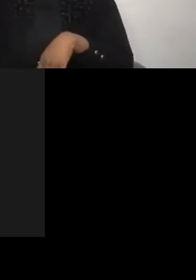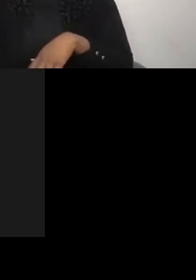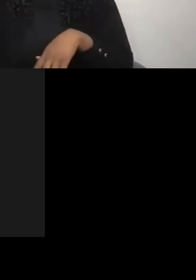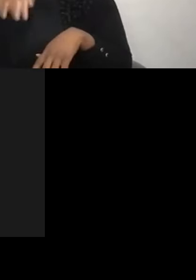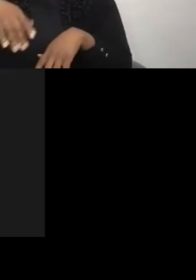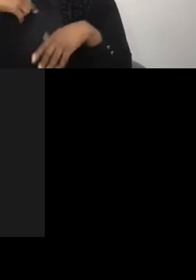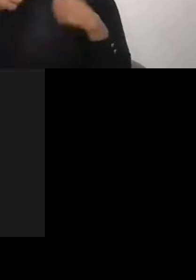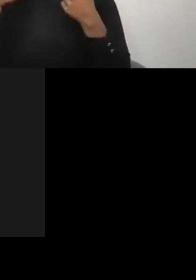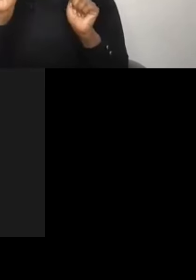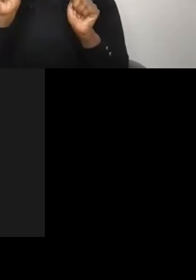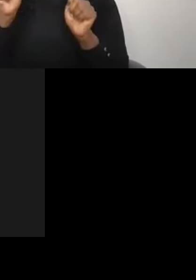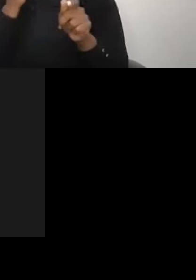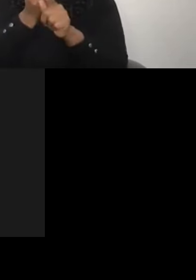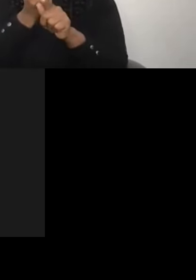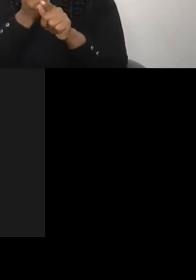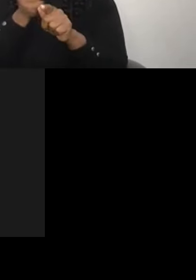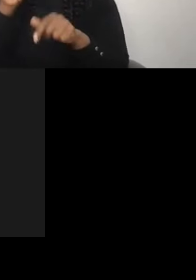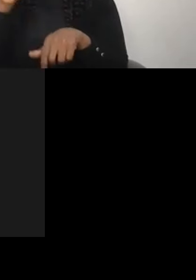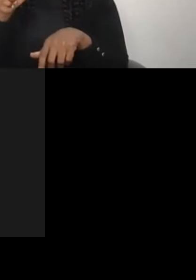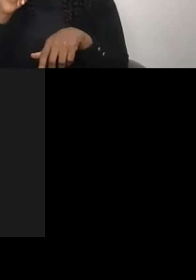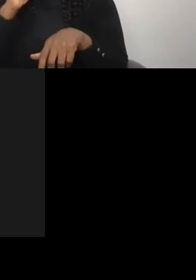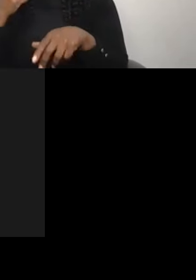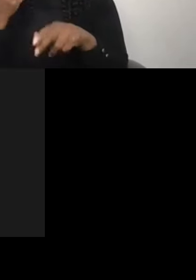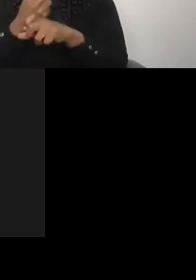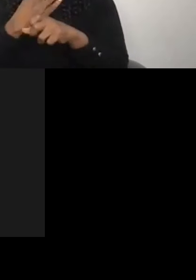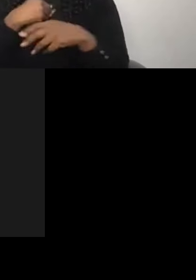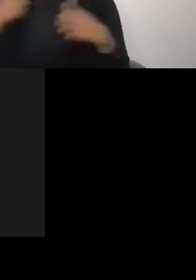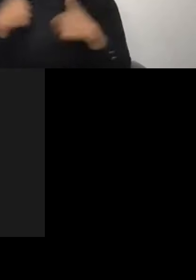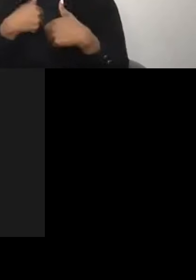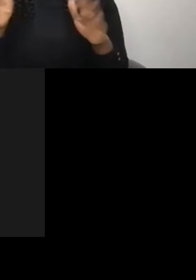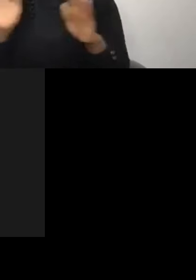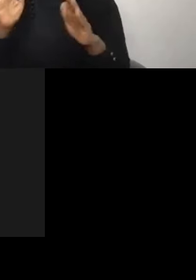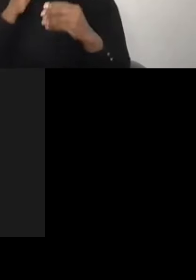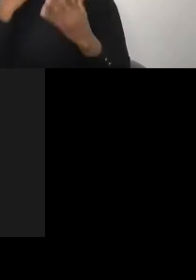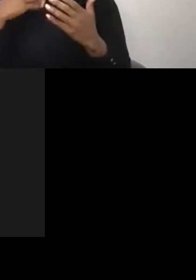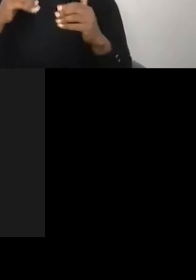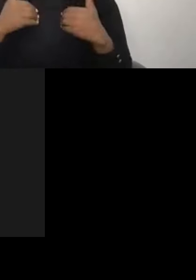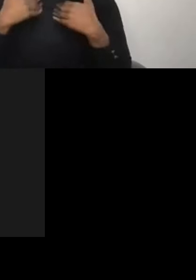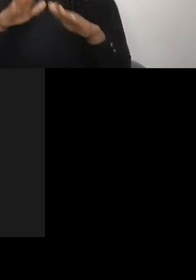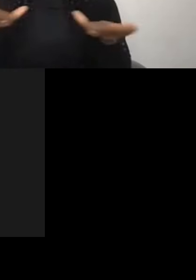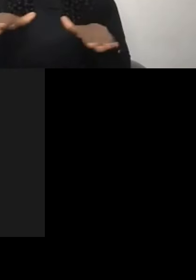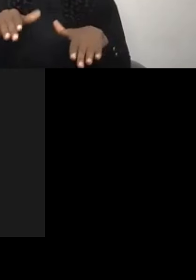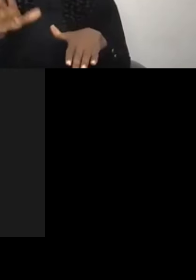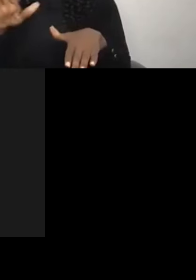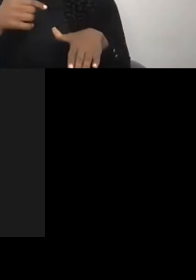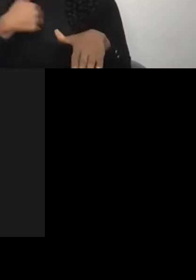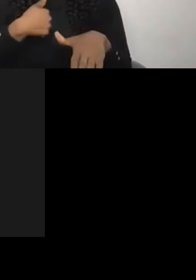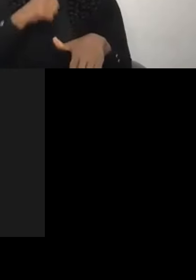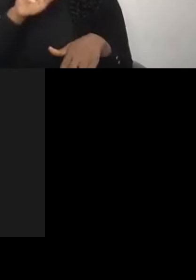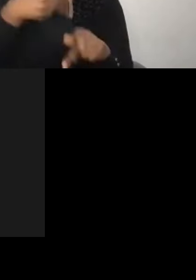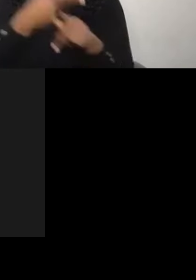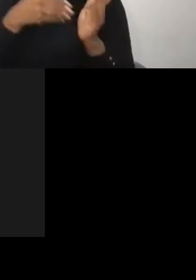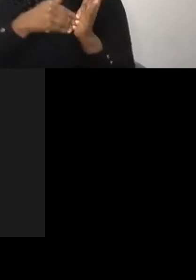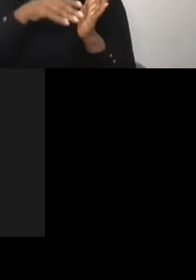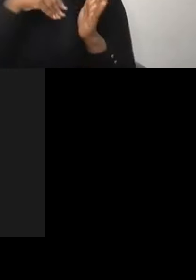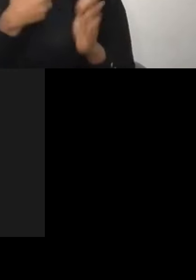we try. And we try to keep it that way. We just sort of don't wear white coats or we will tell our young children too, that we are not the kind of doctor that's going to